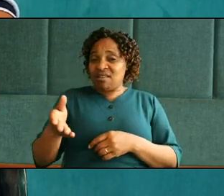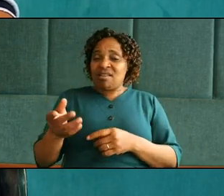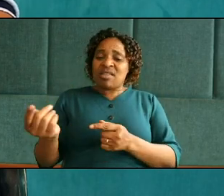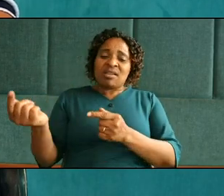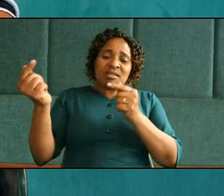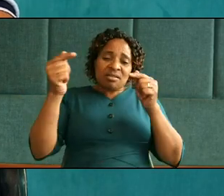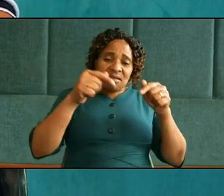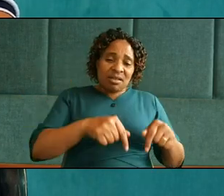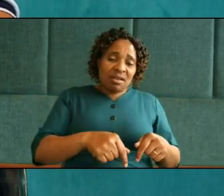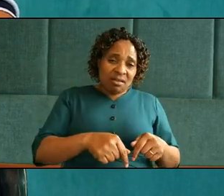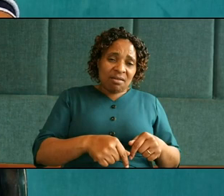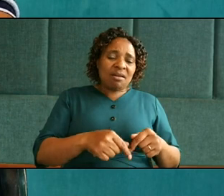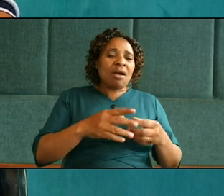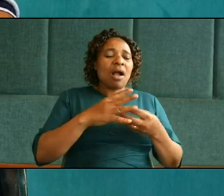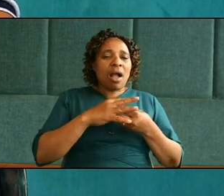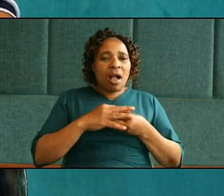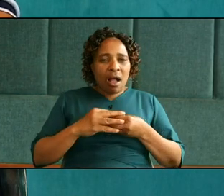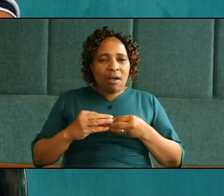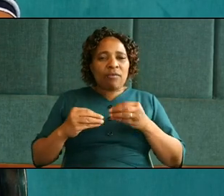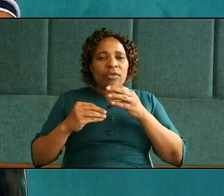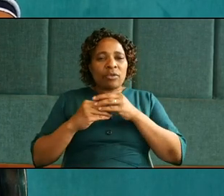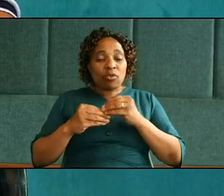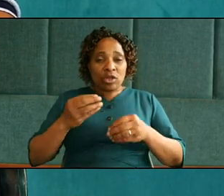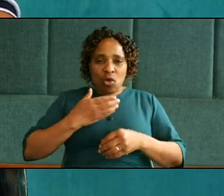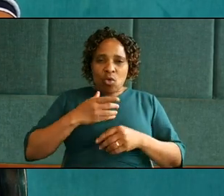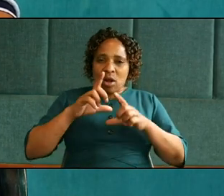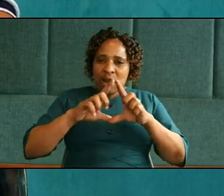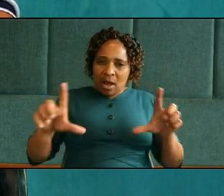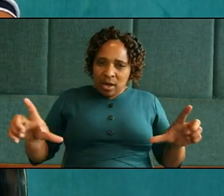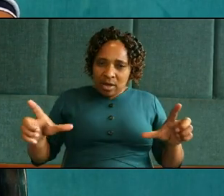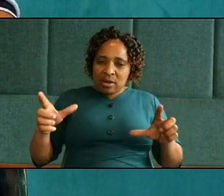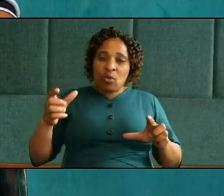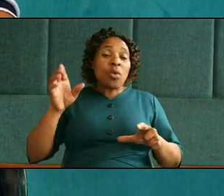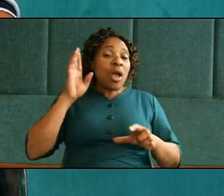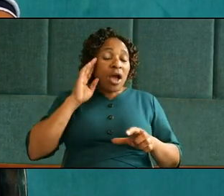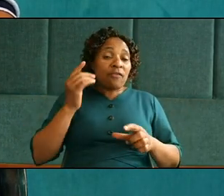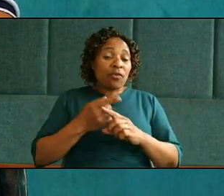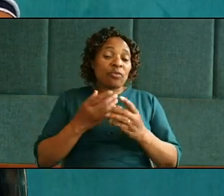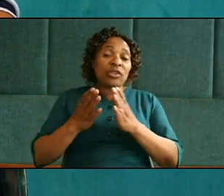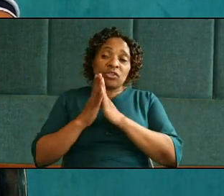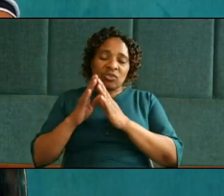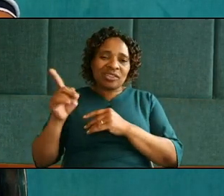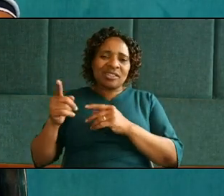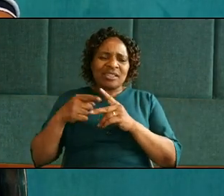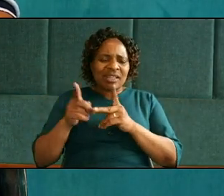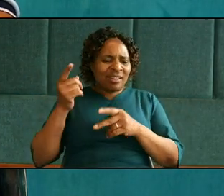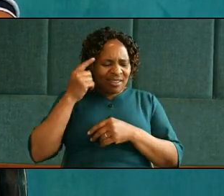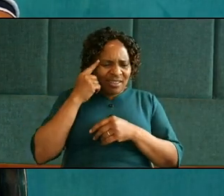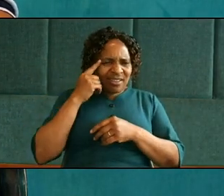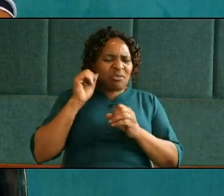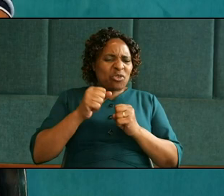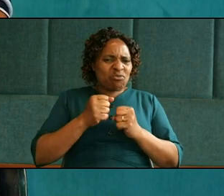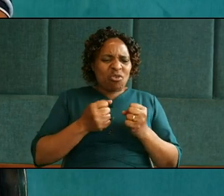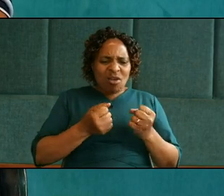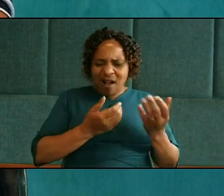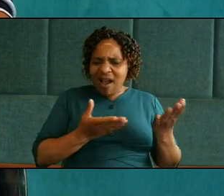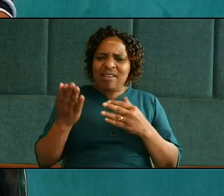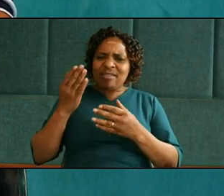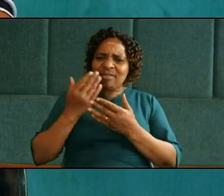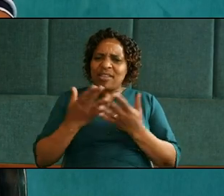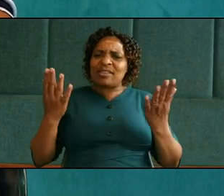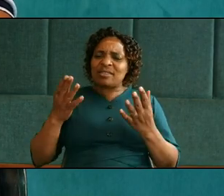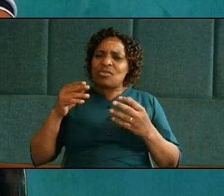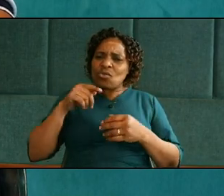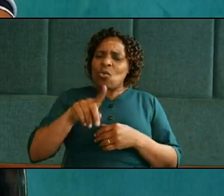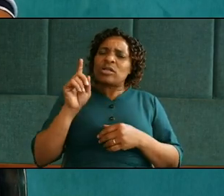too comfortable in their own land, as I've just heard from the story, and they started thinking they could handle things themselves. When you think